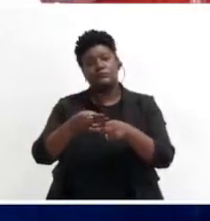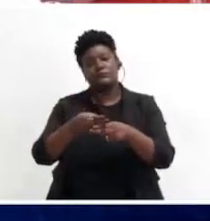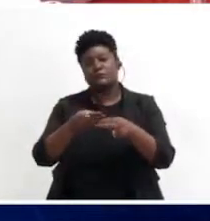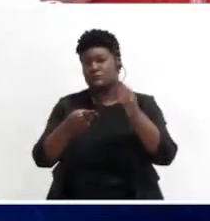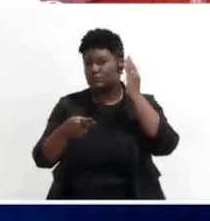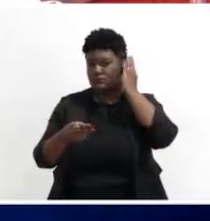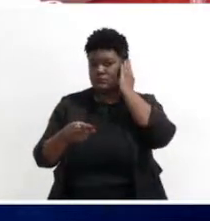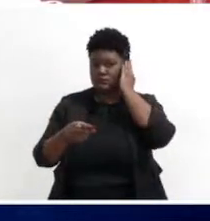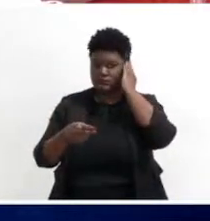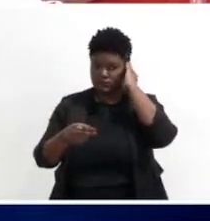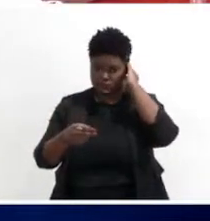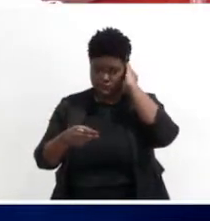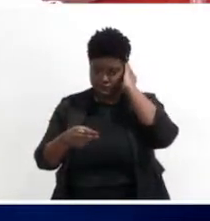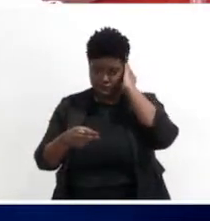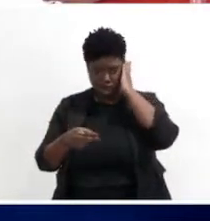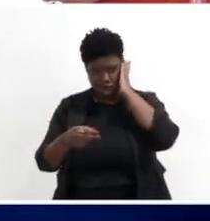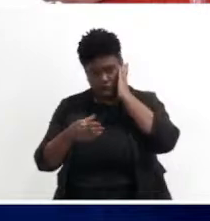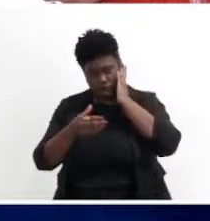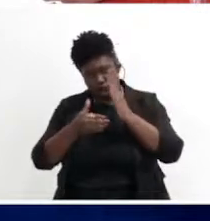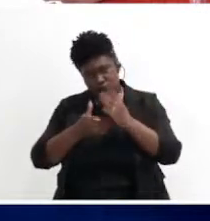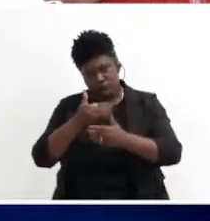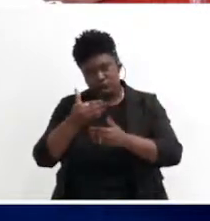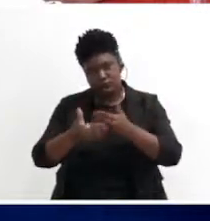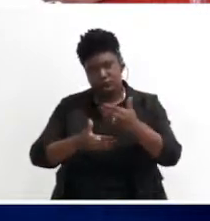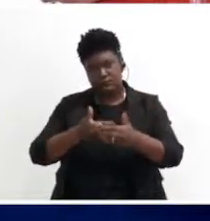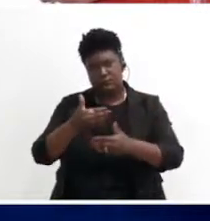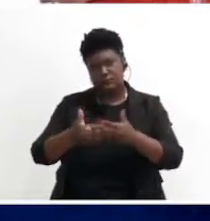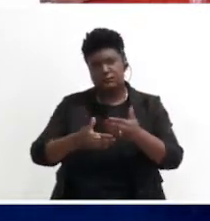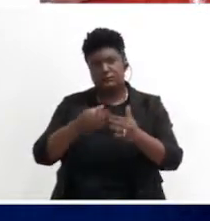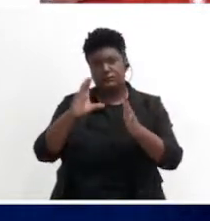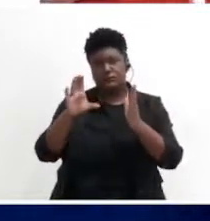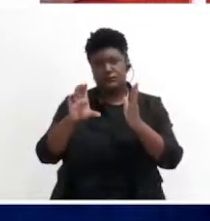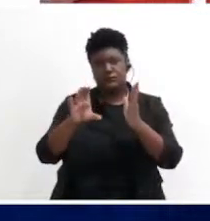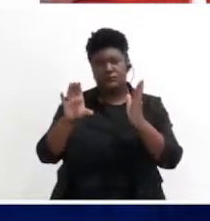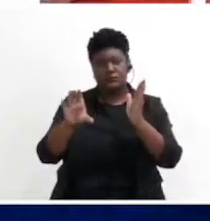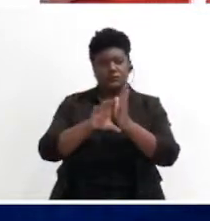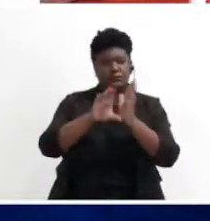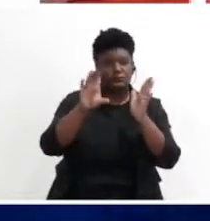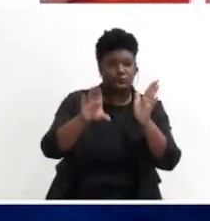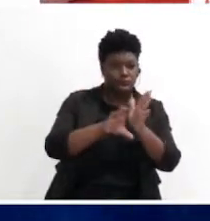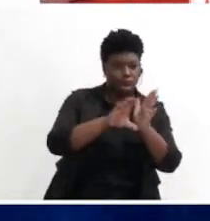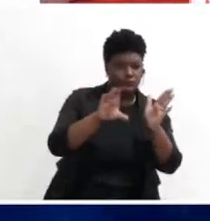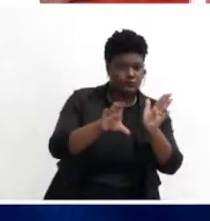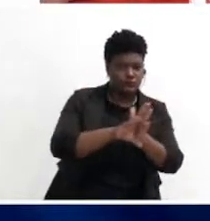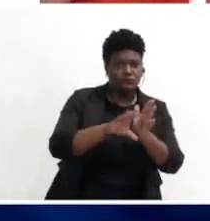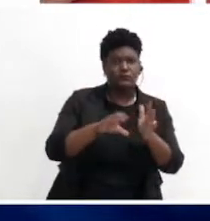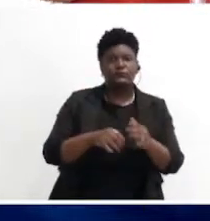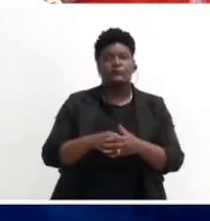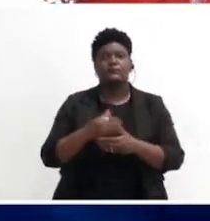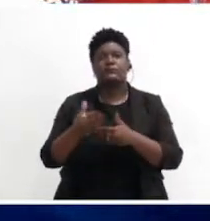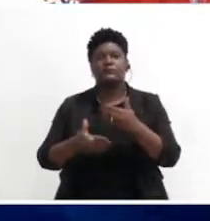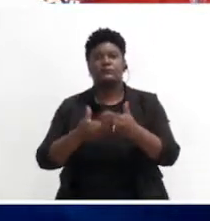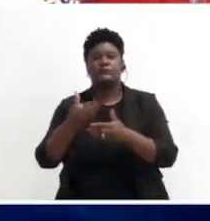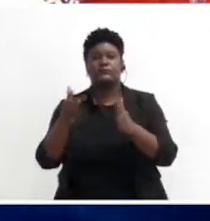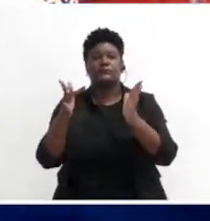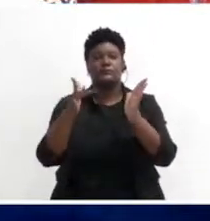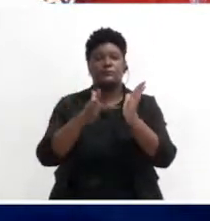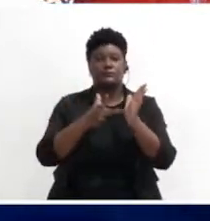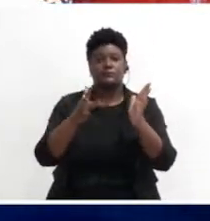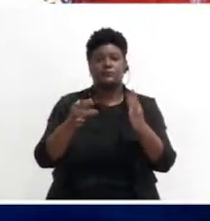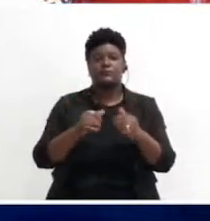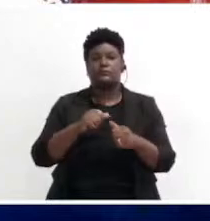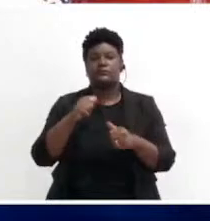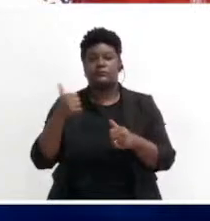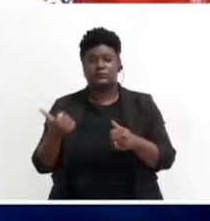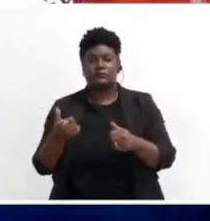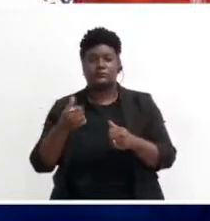It does the processing of the photons. And the CIS is a CMOS image sensor. So it's essentially